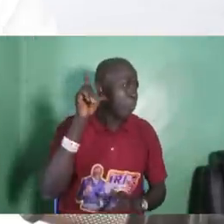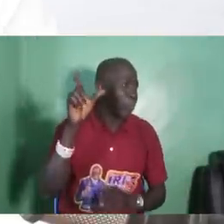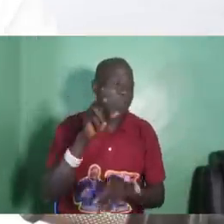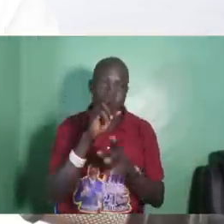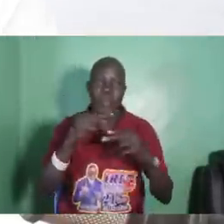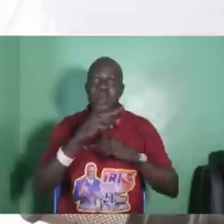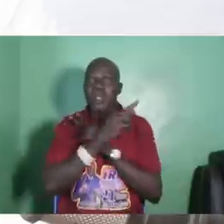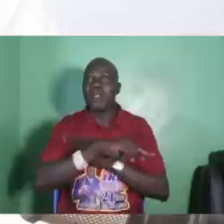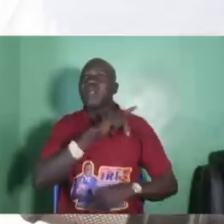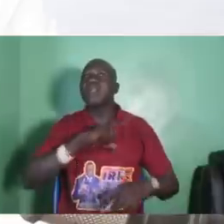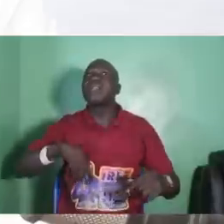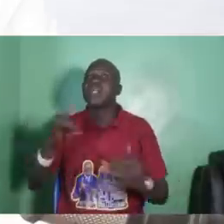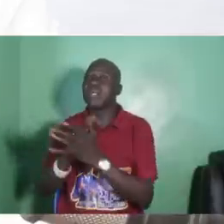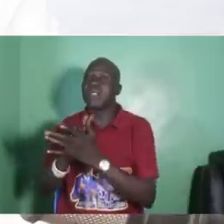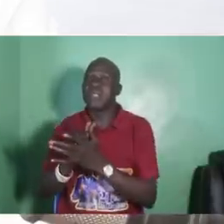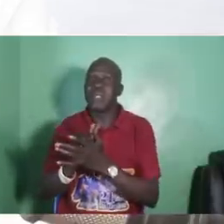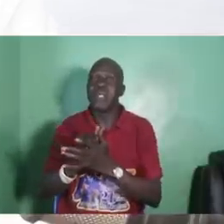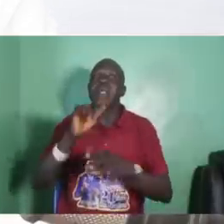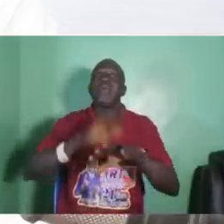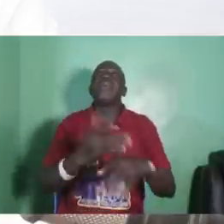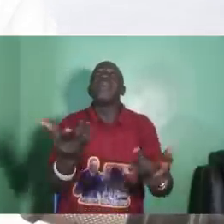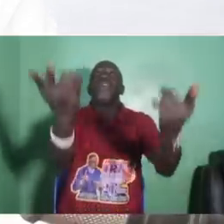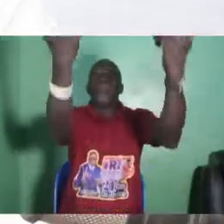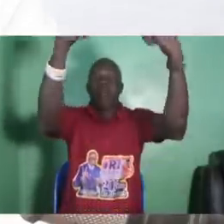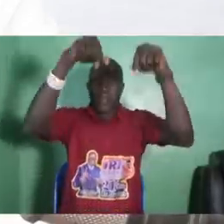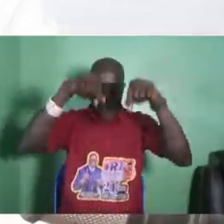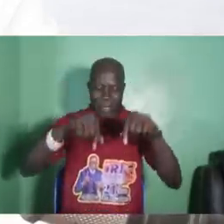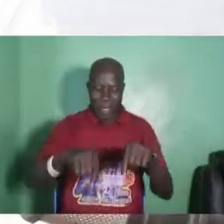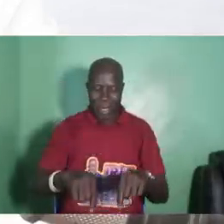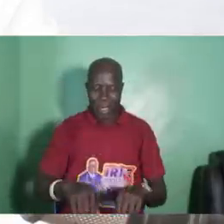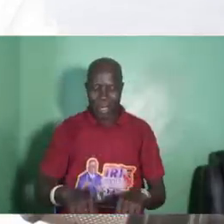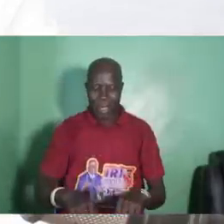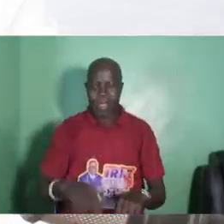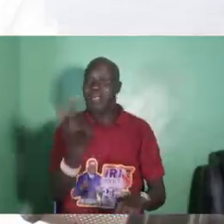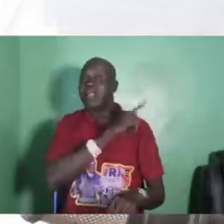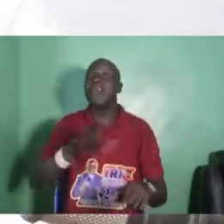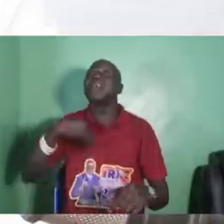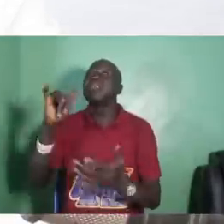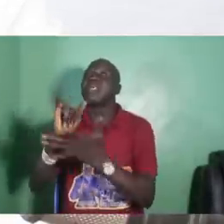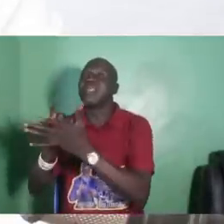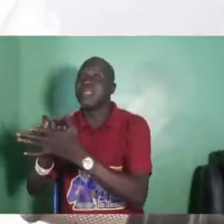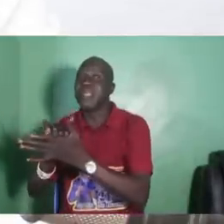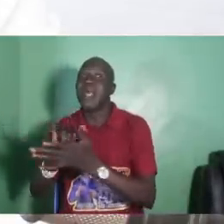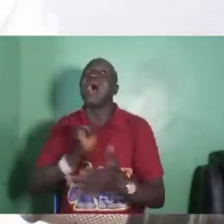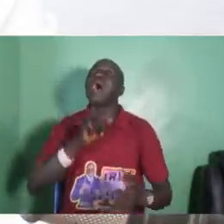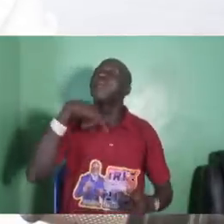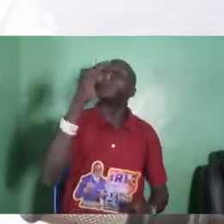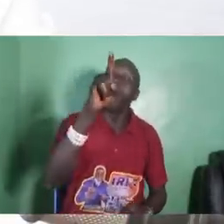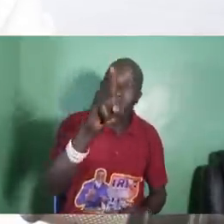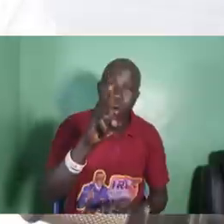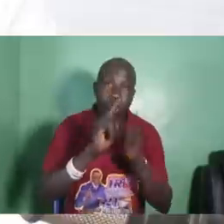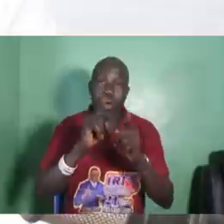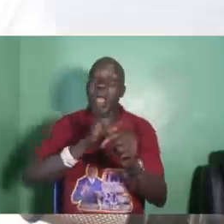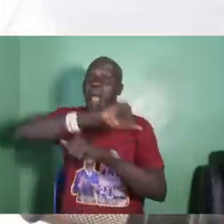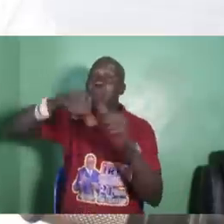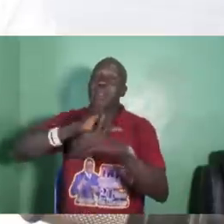just have rest of mind. The Lord said, "On bonle pada." He is to come deflate. Olu alo sobe. That's what the Lord said. My sorrow. I will